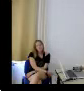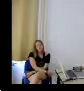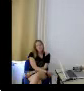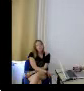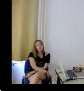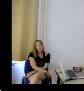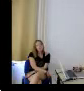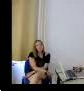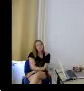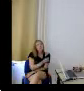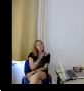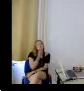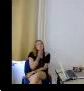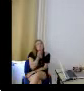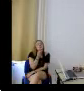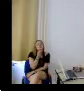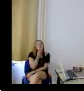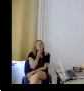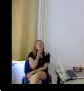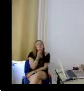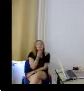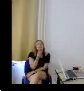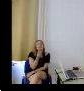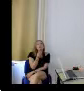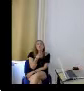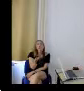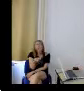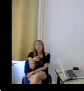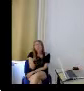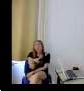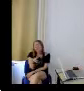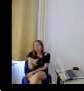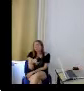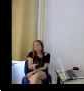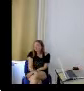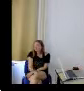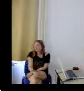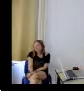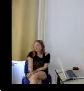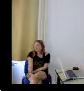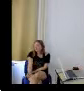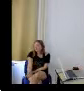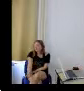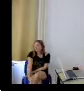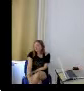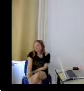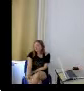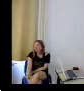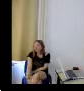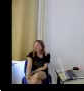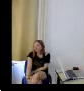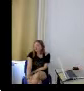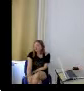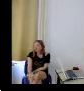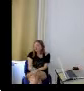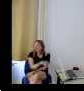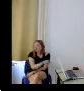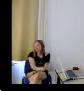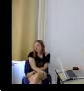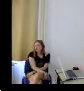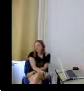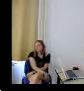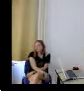Maybe it's worth mentioning that related to DI, the